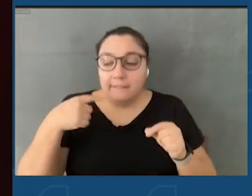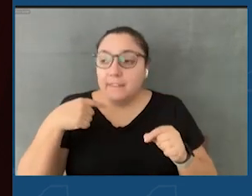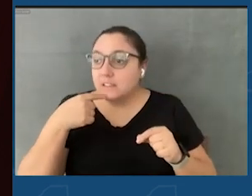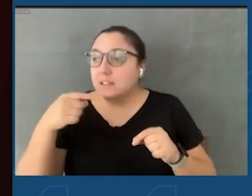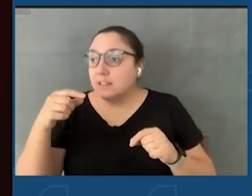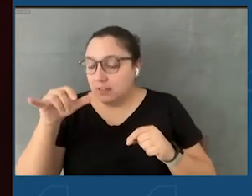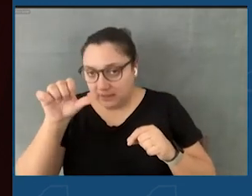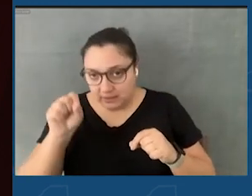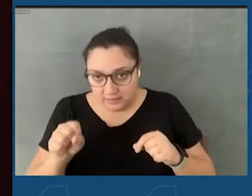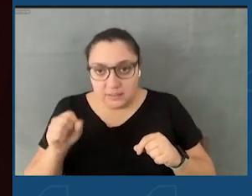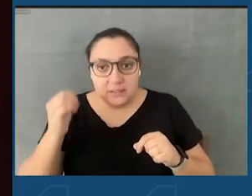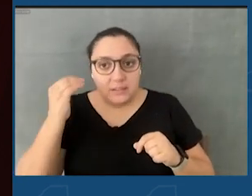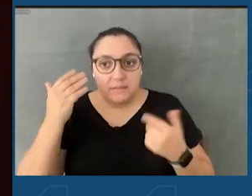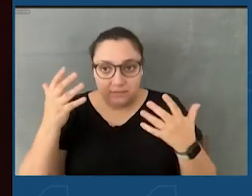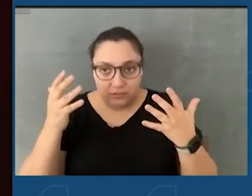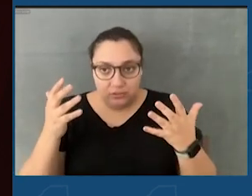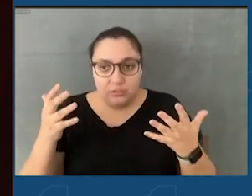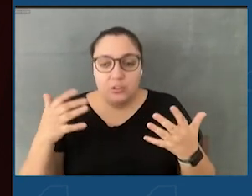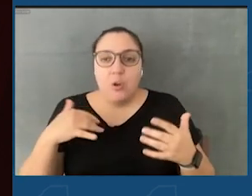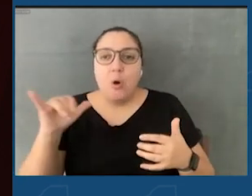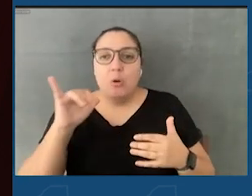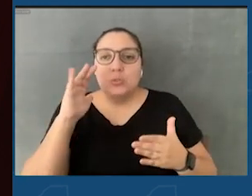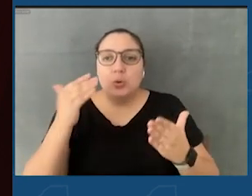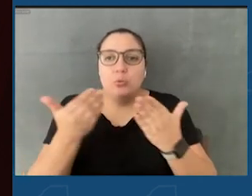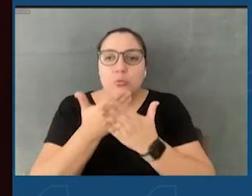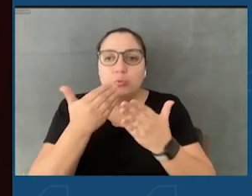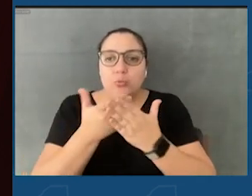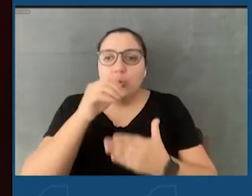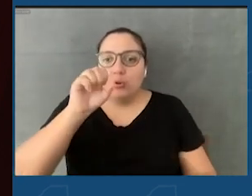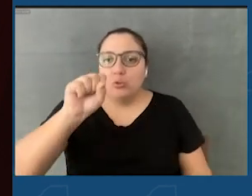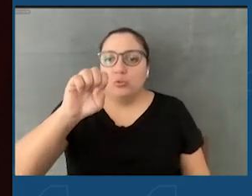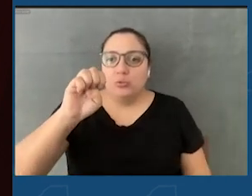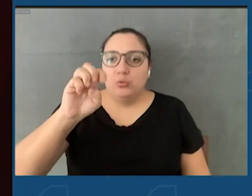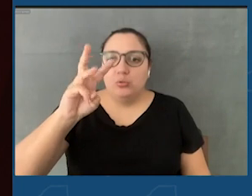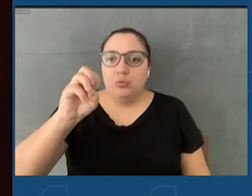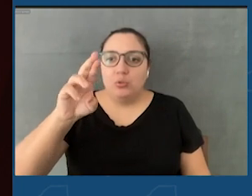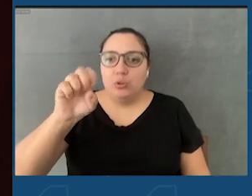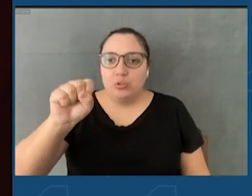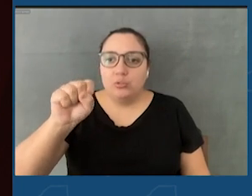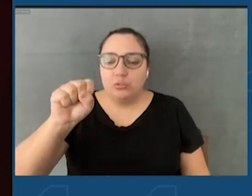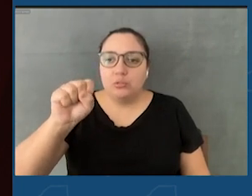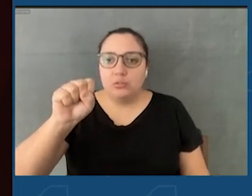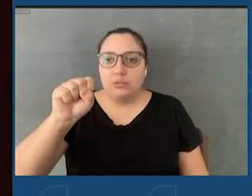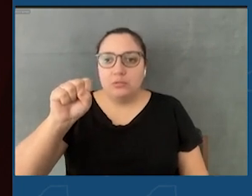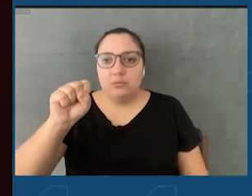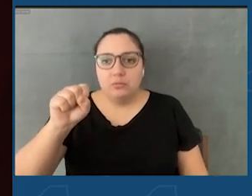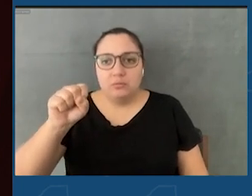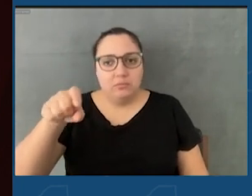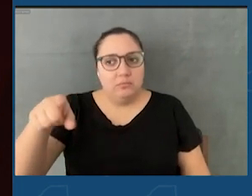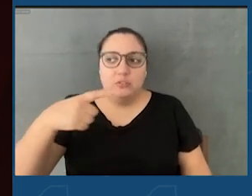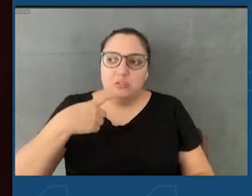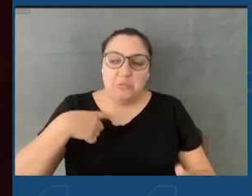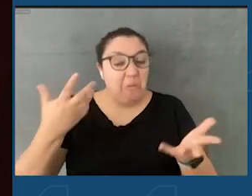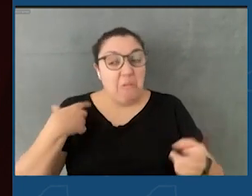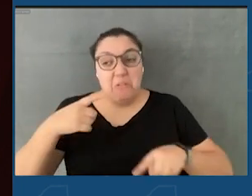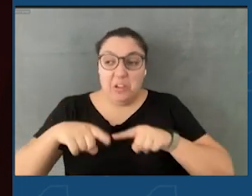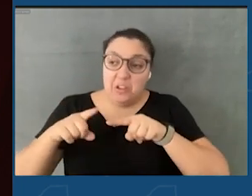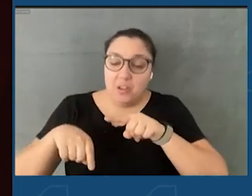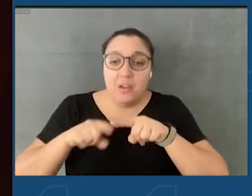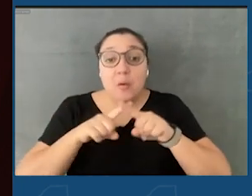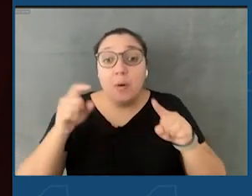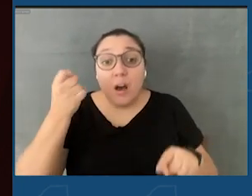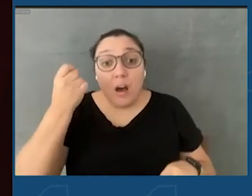new sewers. You go, well, we can't do it. We need new sewers. We can't afford it. Well, guess what? Your state government can help make